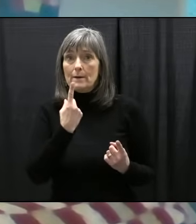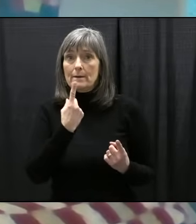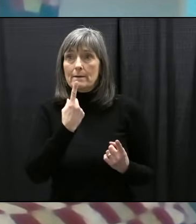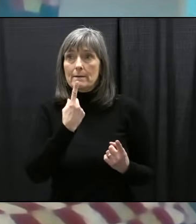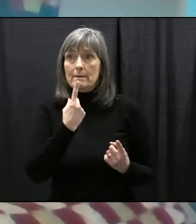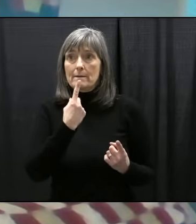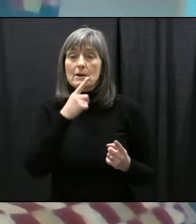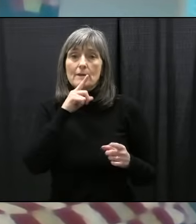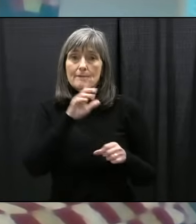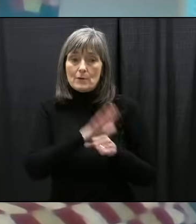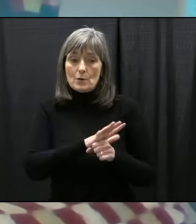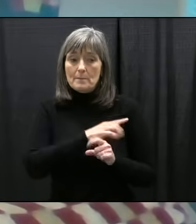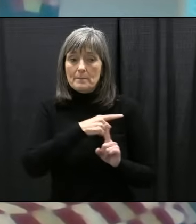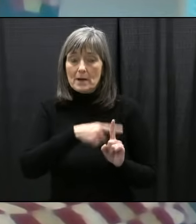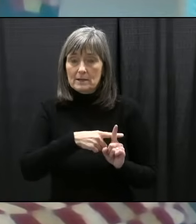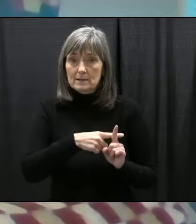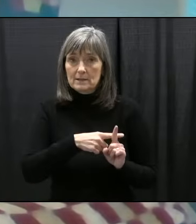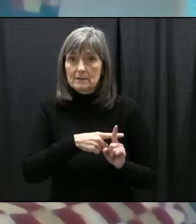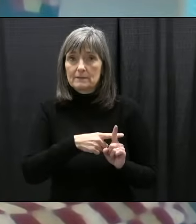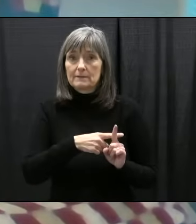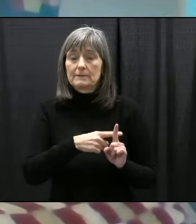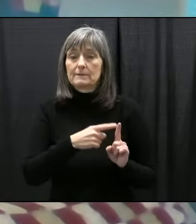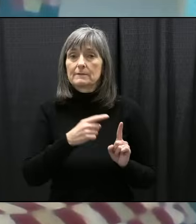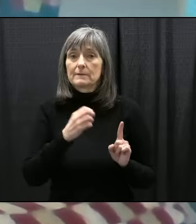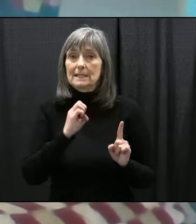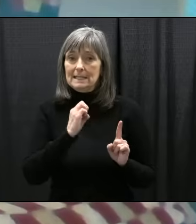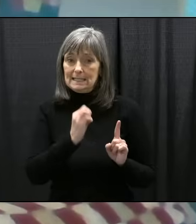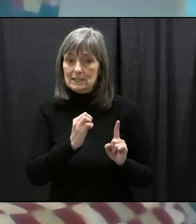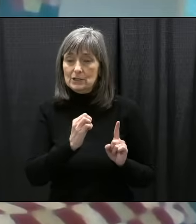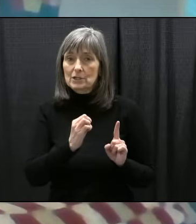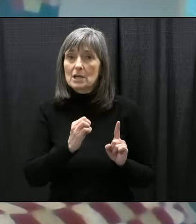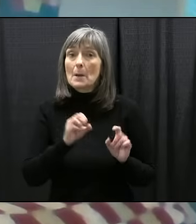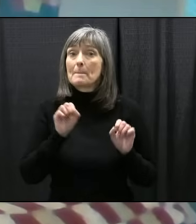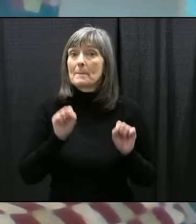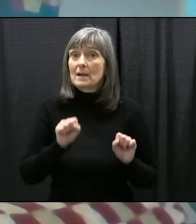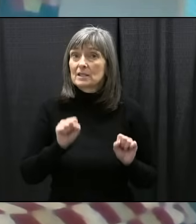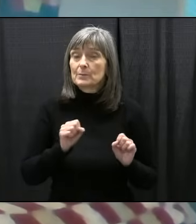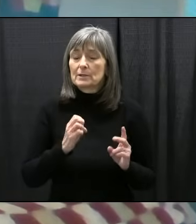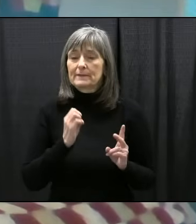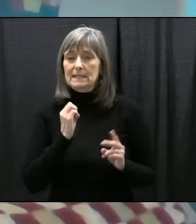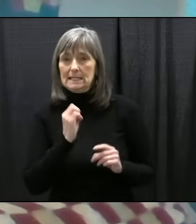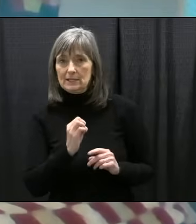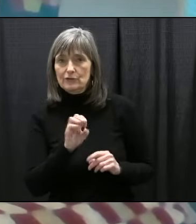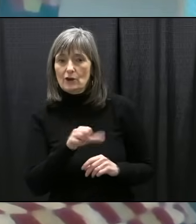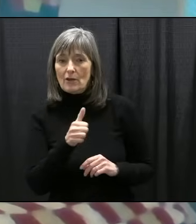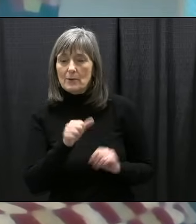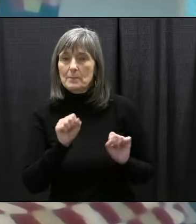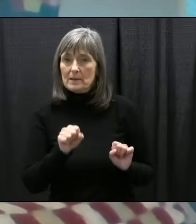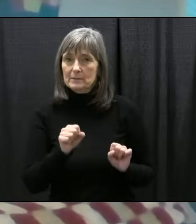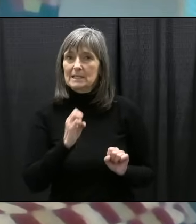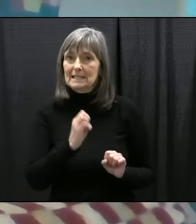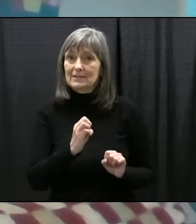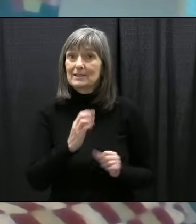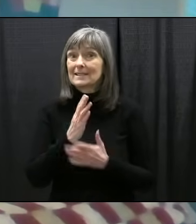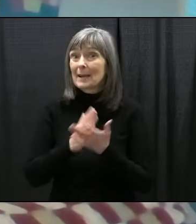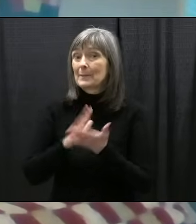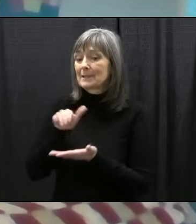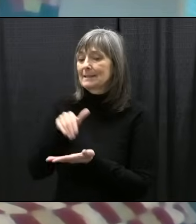in Eastern, and the presumptive Omicron, there are more in Eastern and as well some in Central